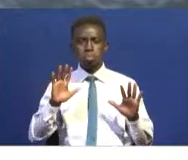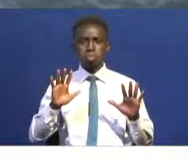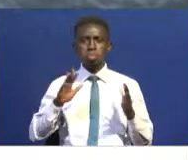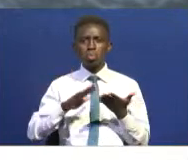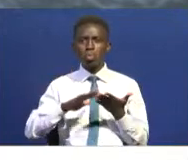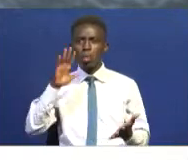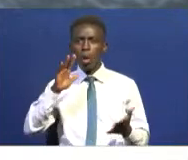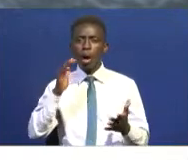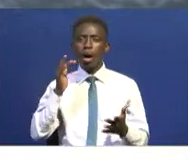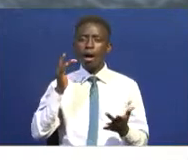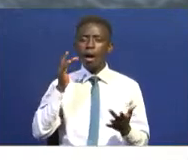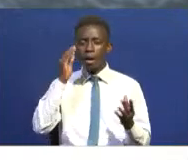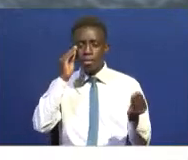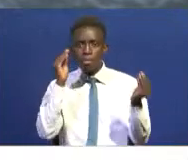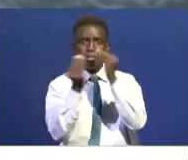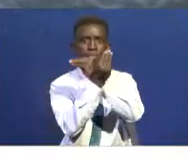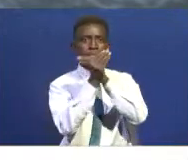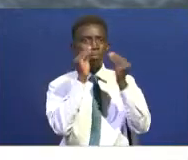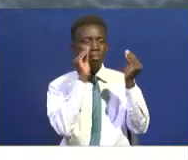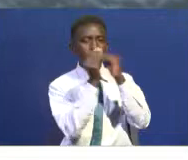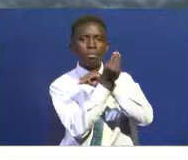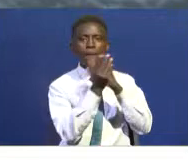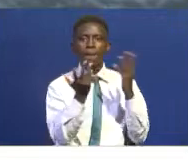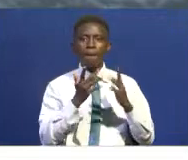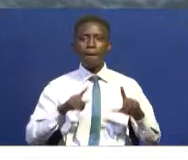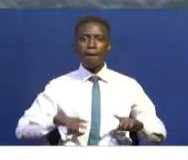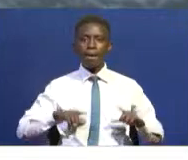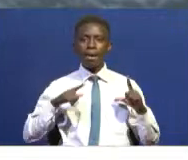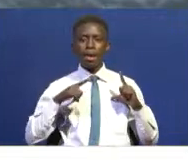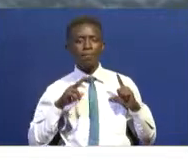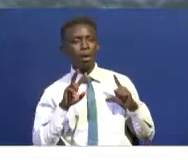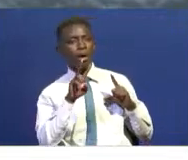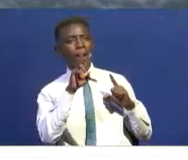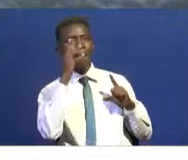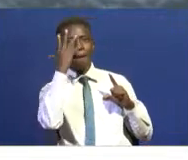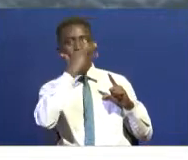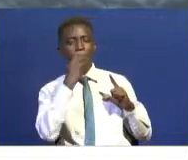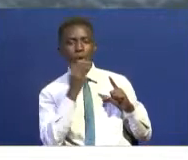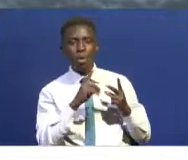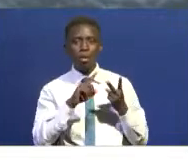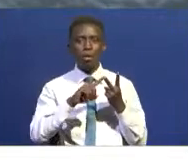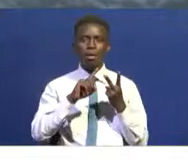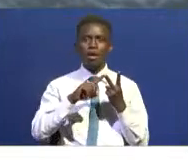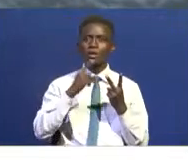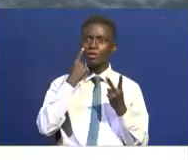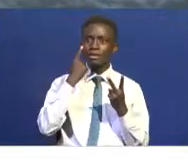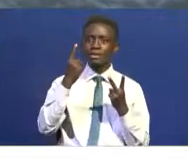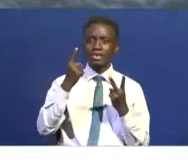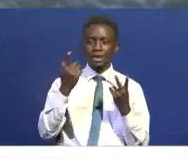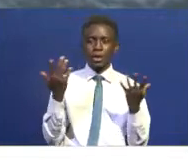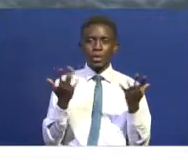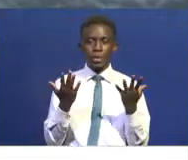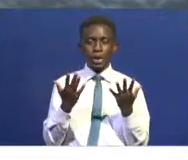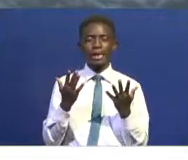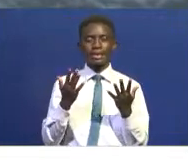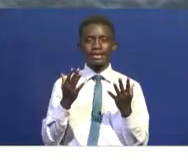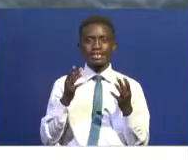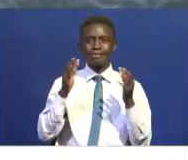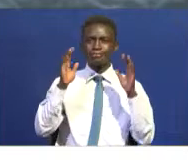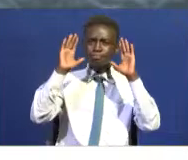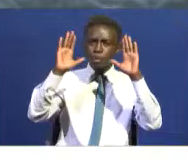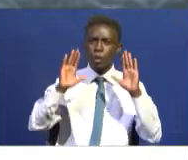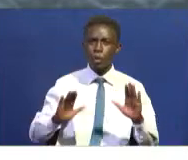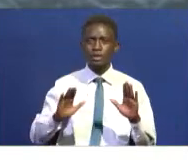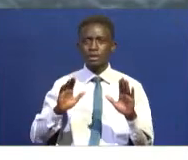attractions, are a vibrant tapestry of life, beauty, and ecological significance. Tonight on Magical Scenes,